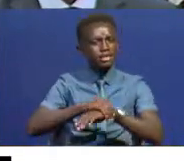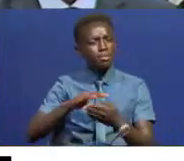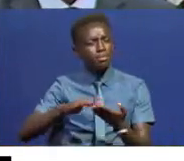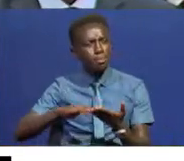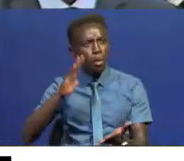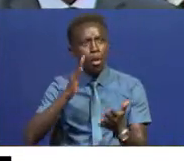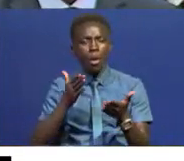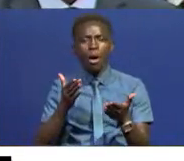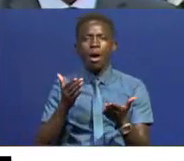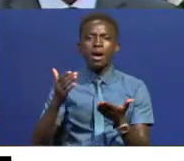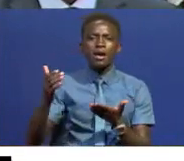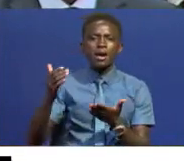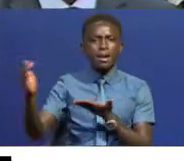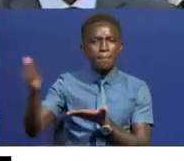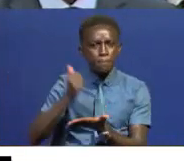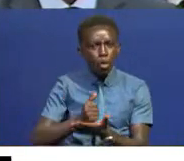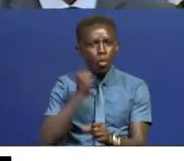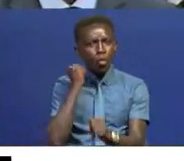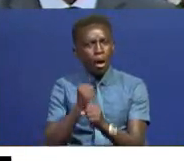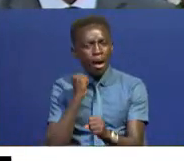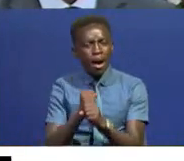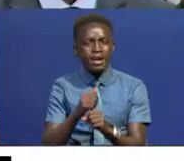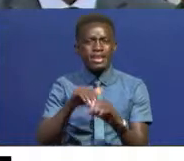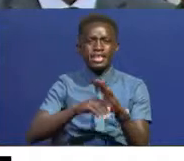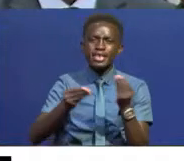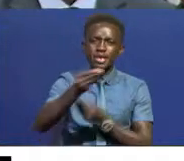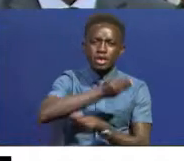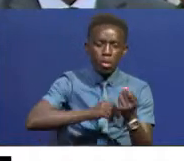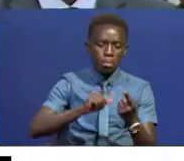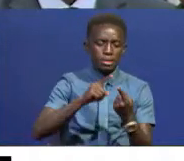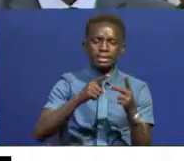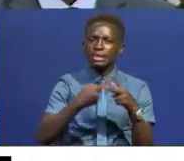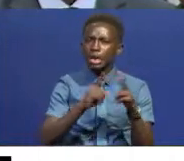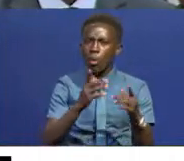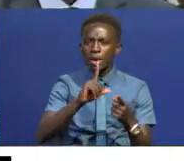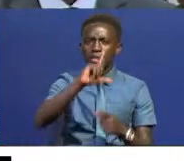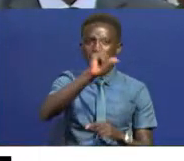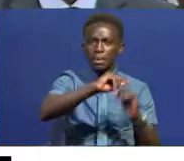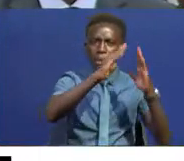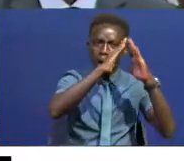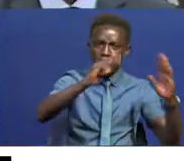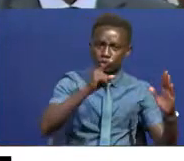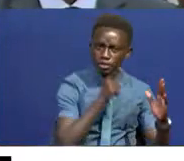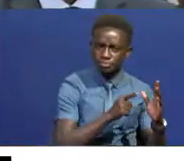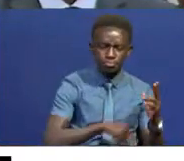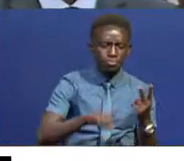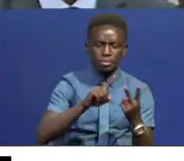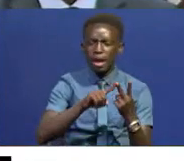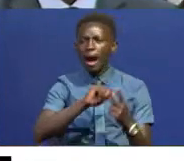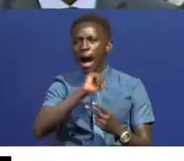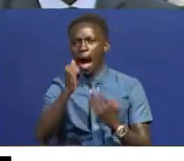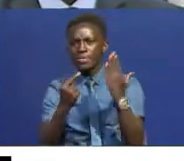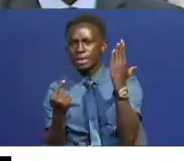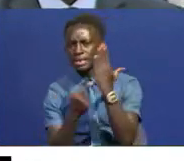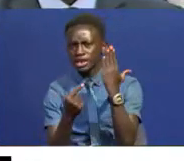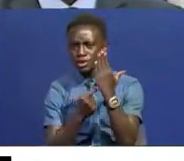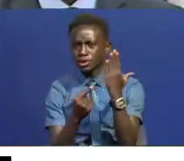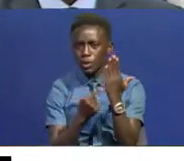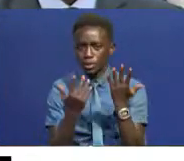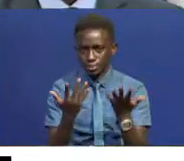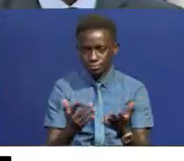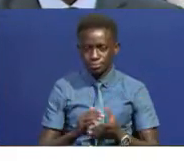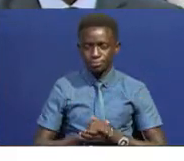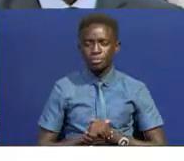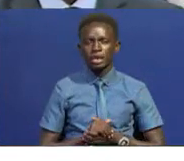opportunities across economic sectors, starting with our affordable housing program and all the digital space. As I talk to you